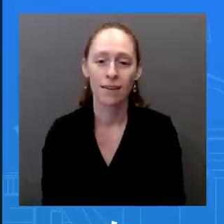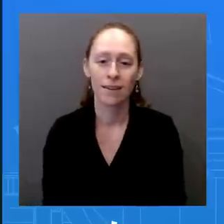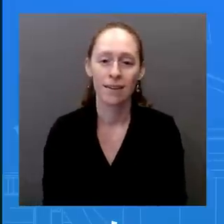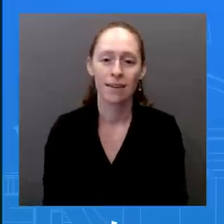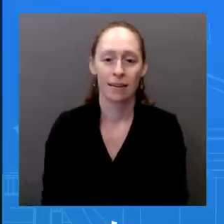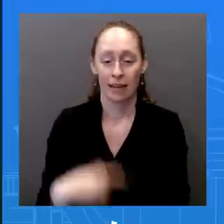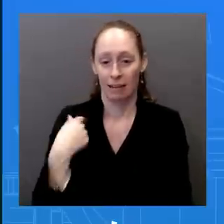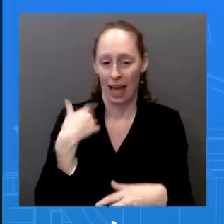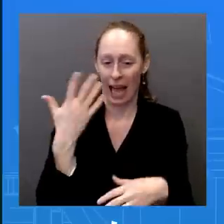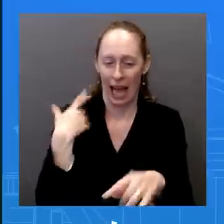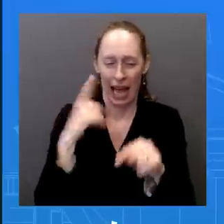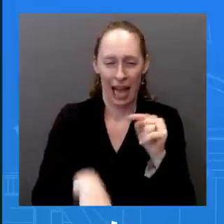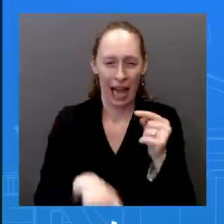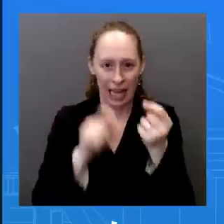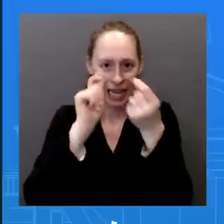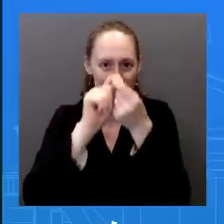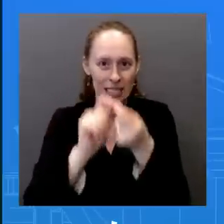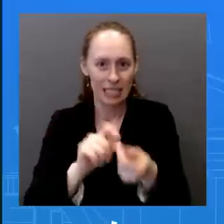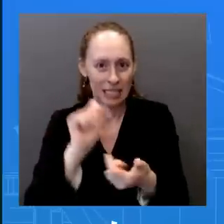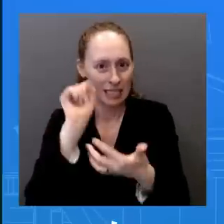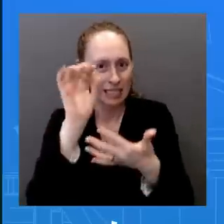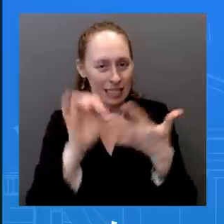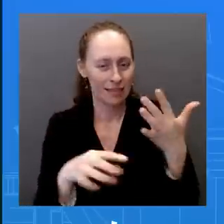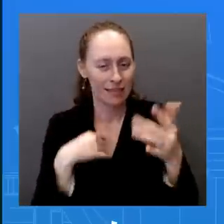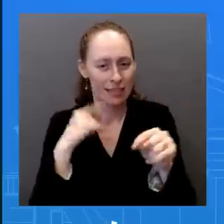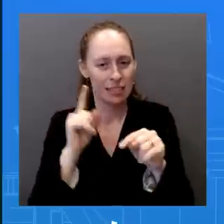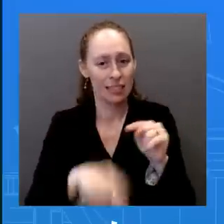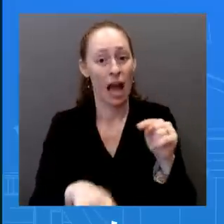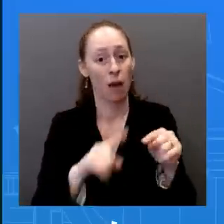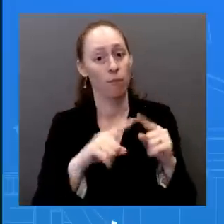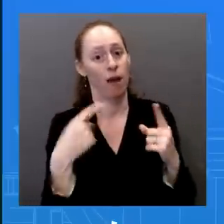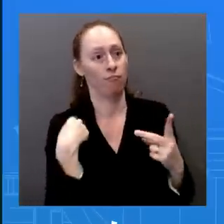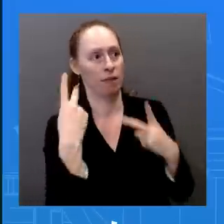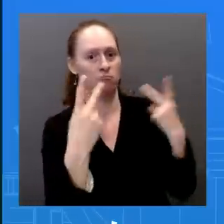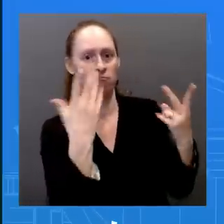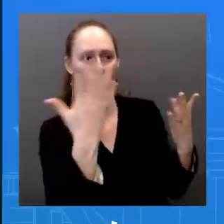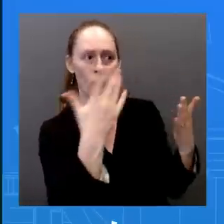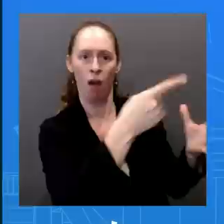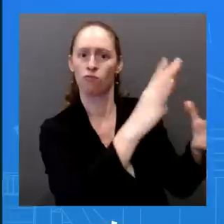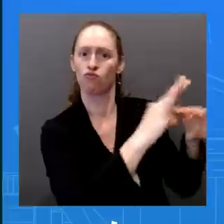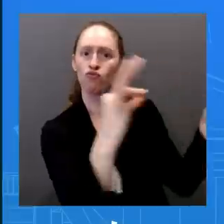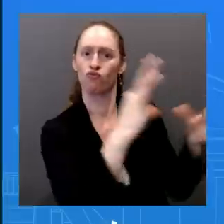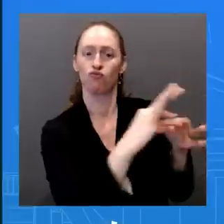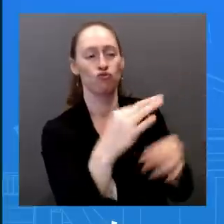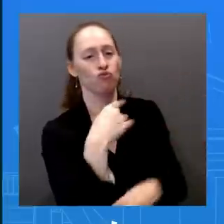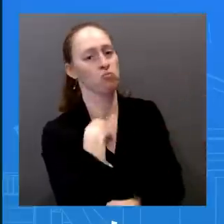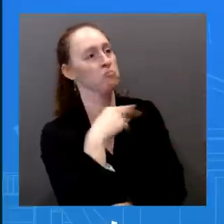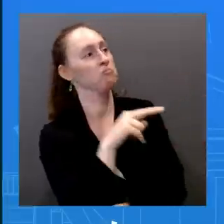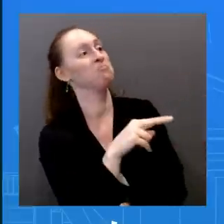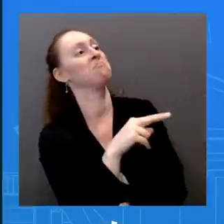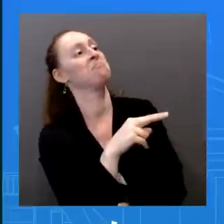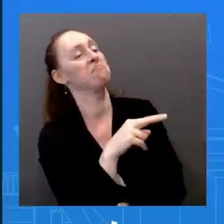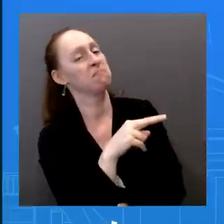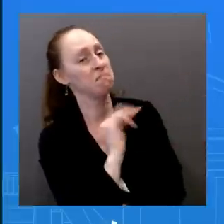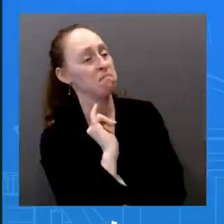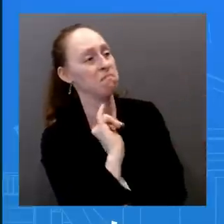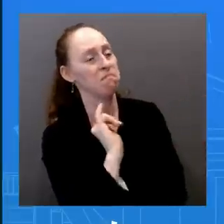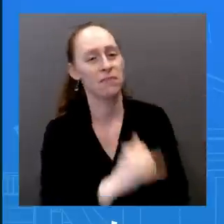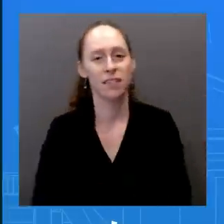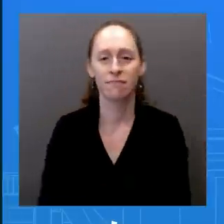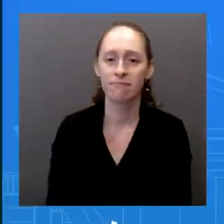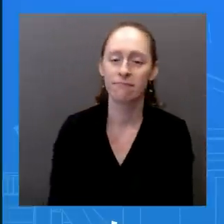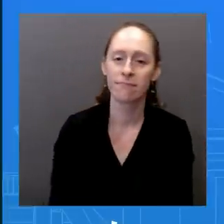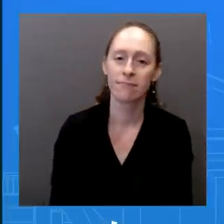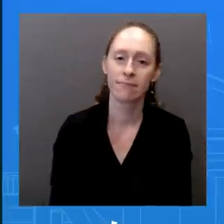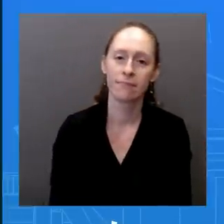much taken note of those public reports with respect to mobilization, and something we're watching very closely. Thanks, Jake. I want to ask you about these